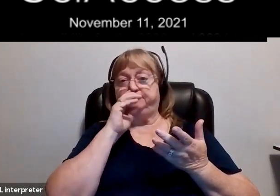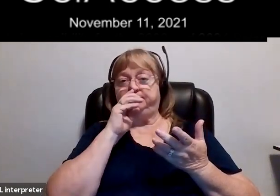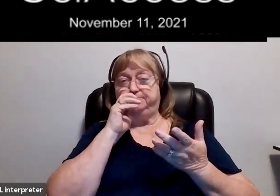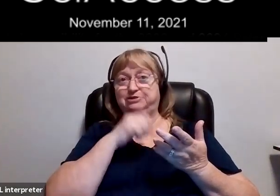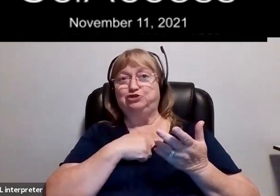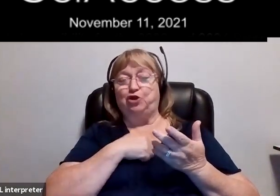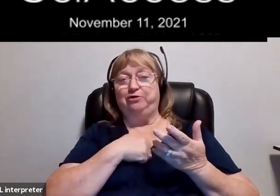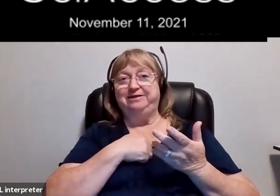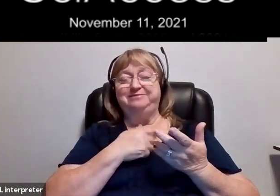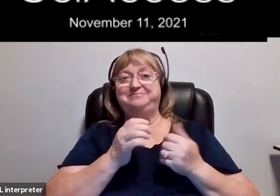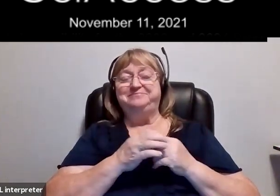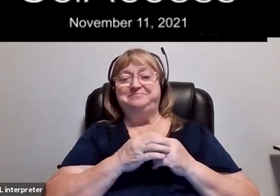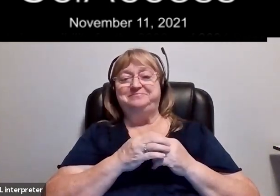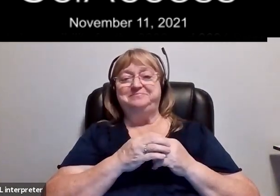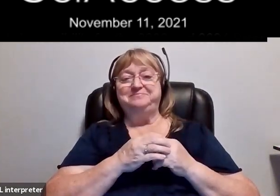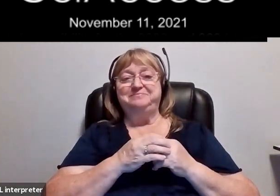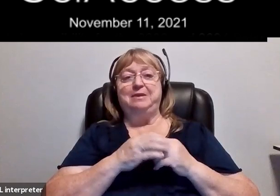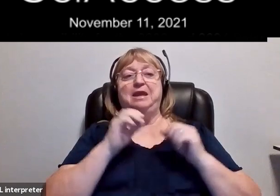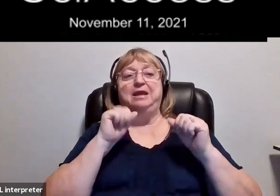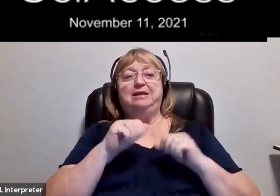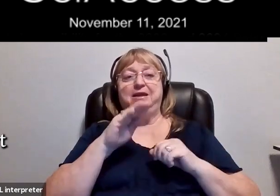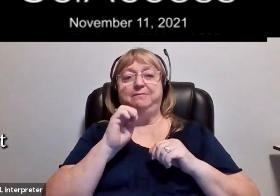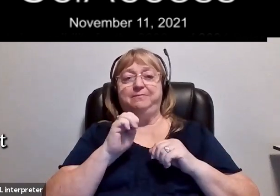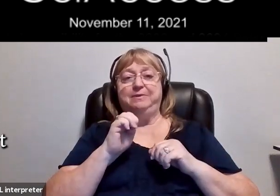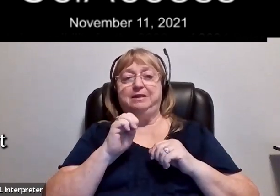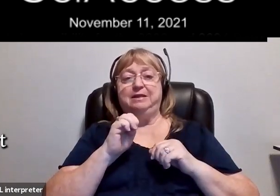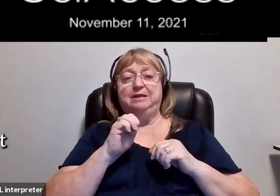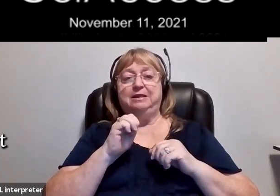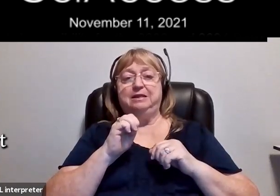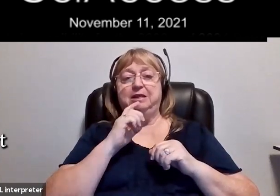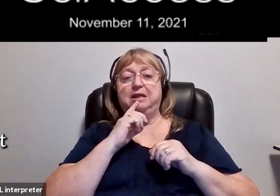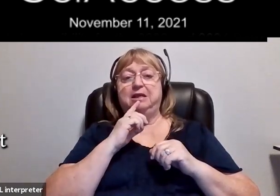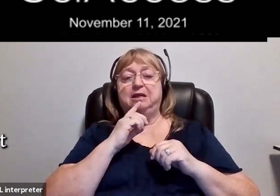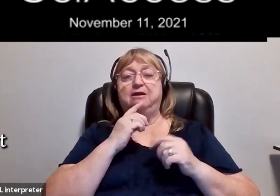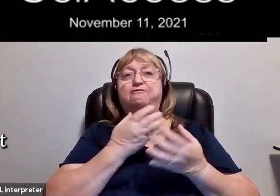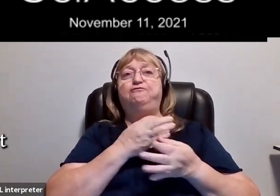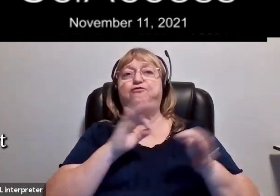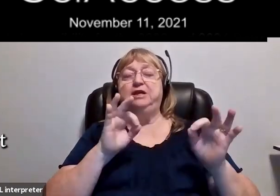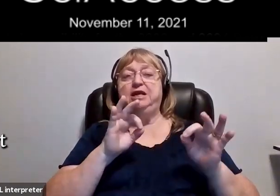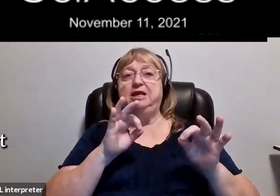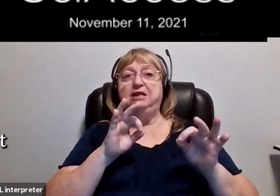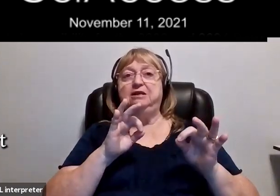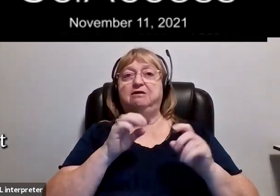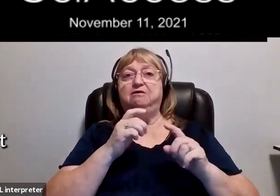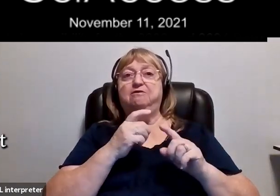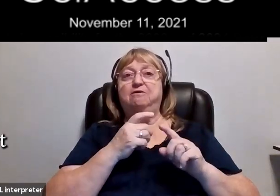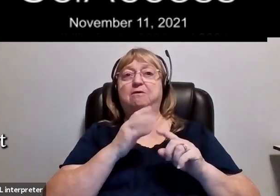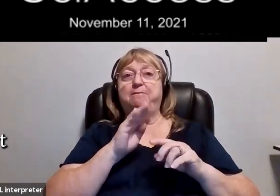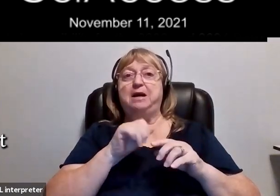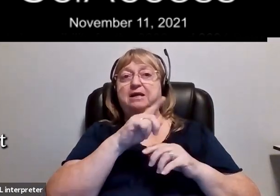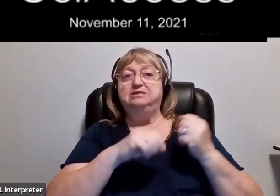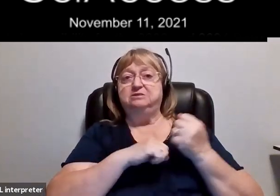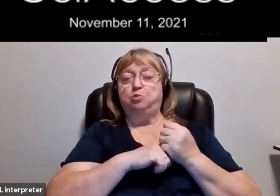sorry, I say that it can be, let's say, liberated, can be freed by its support, and then can